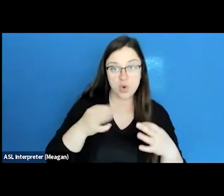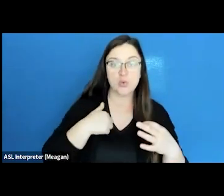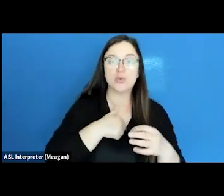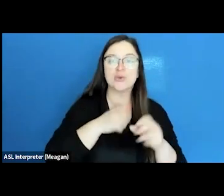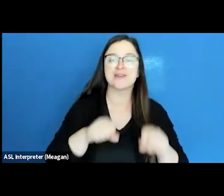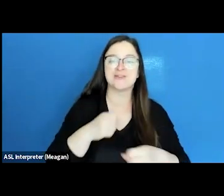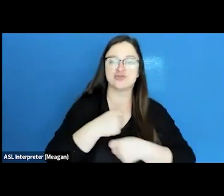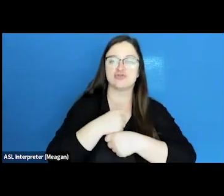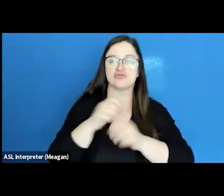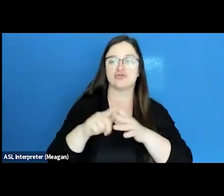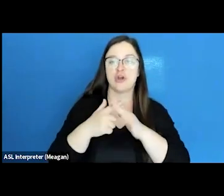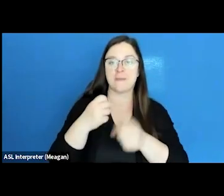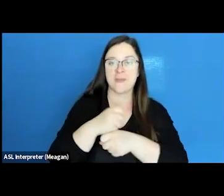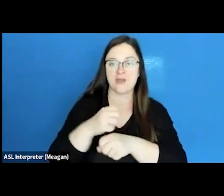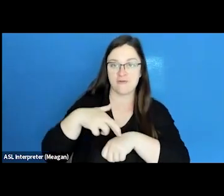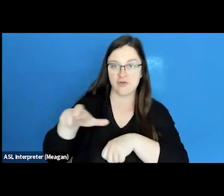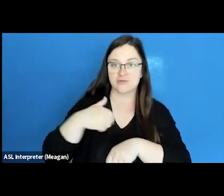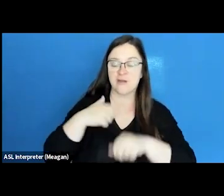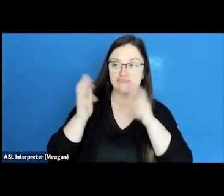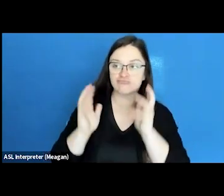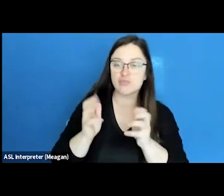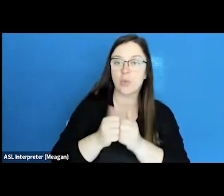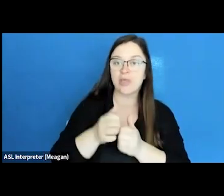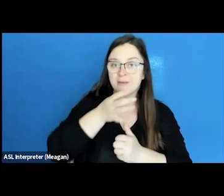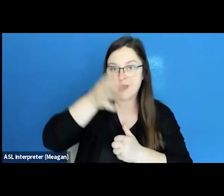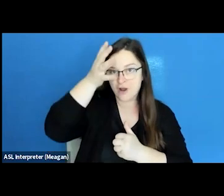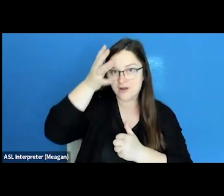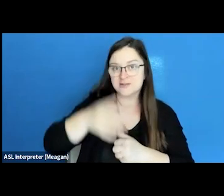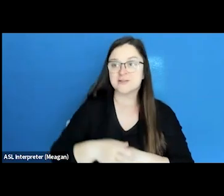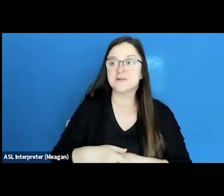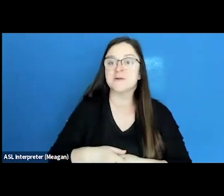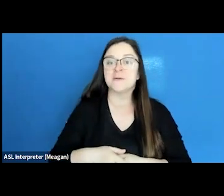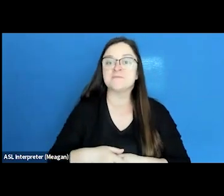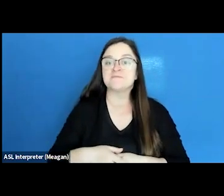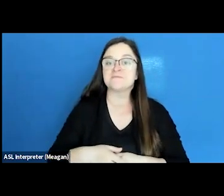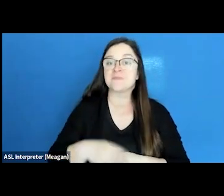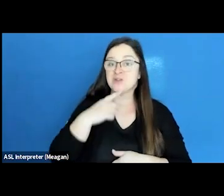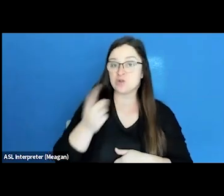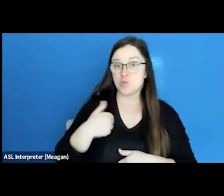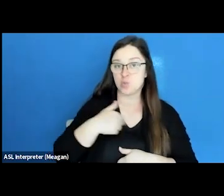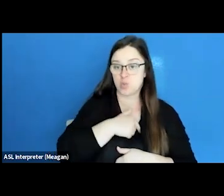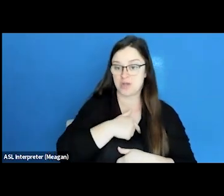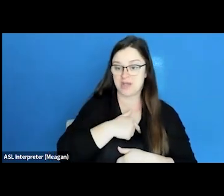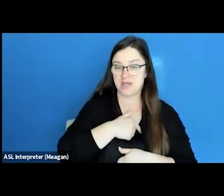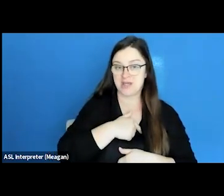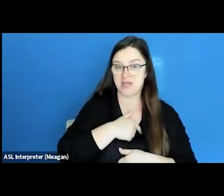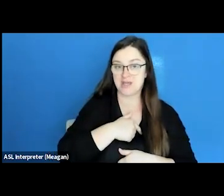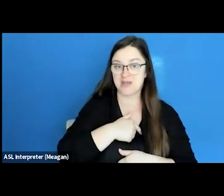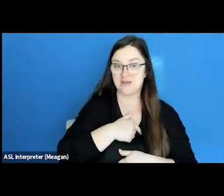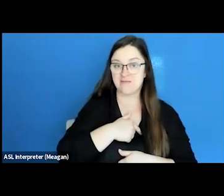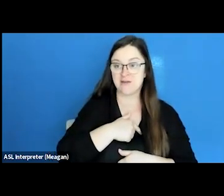the referrals. I was able to speak to the parents and let them know that we treat addiction as a